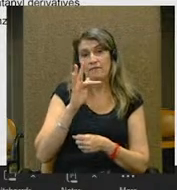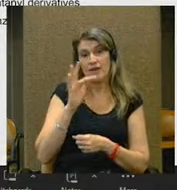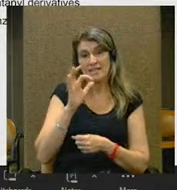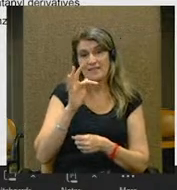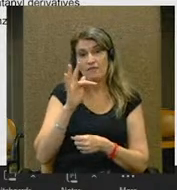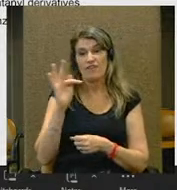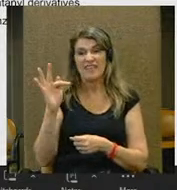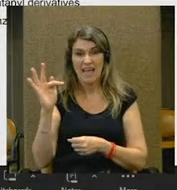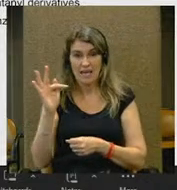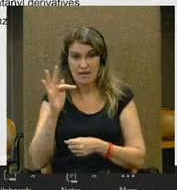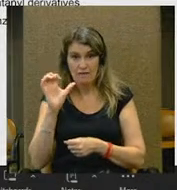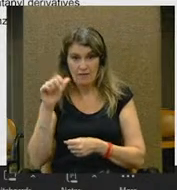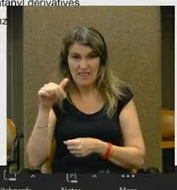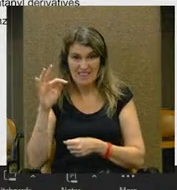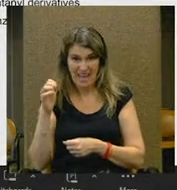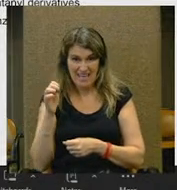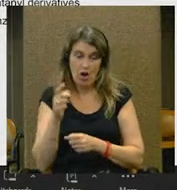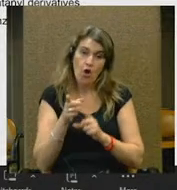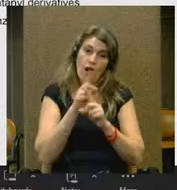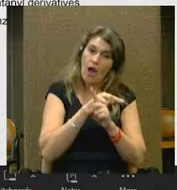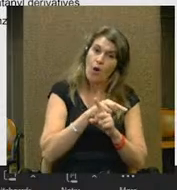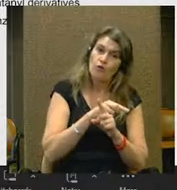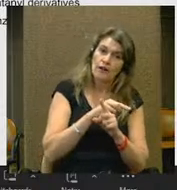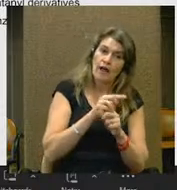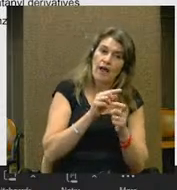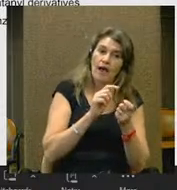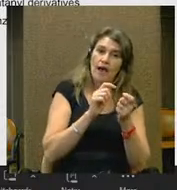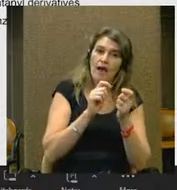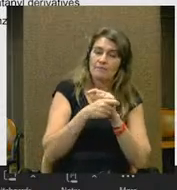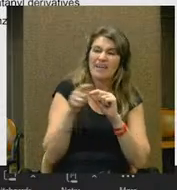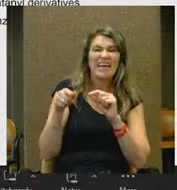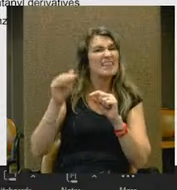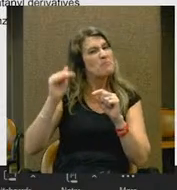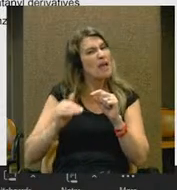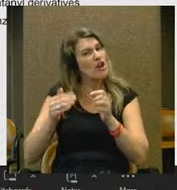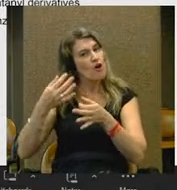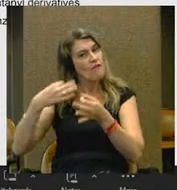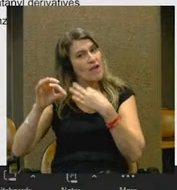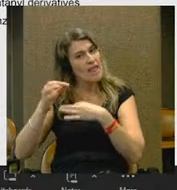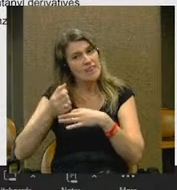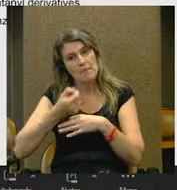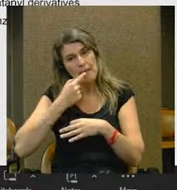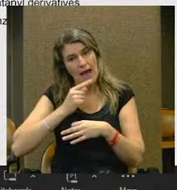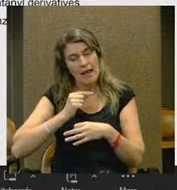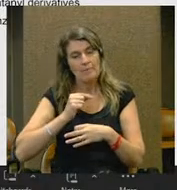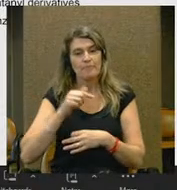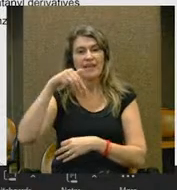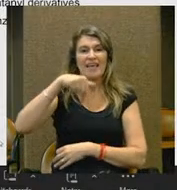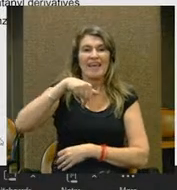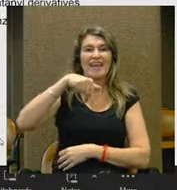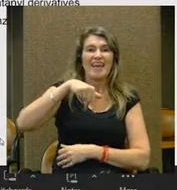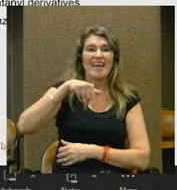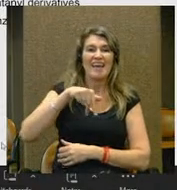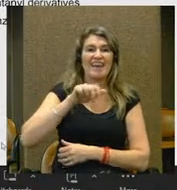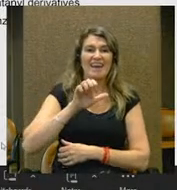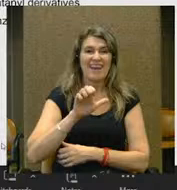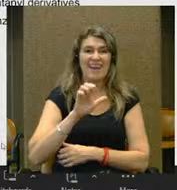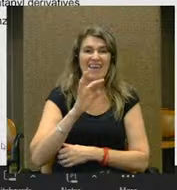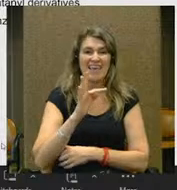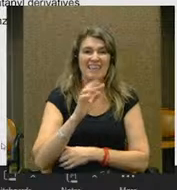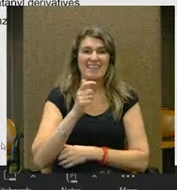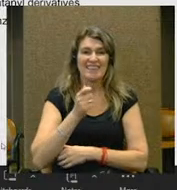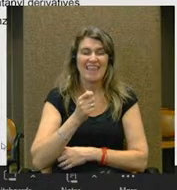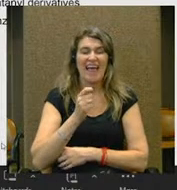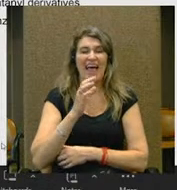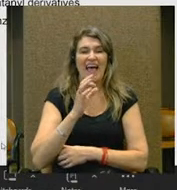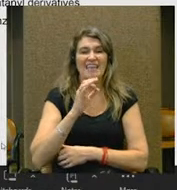Benzimidazoles are more commonly known as nitazines in Europe. And so from now on, I'll be referring to them as nitazines, not only